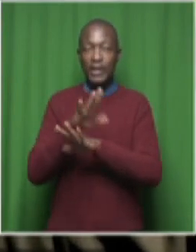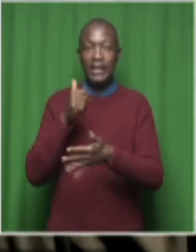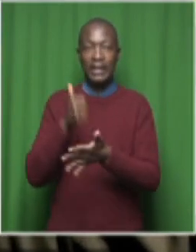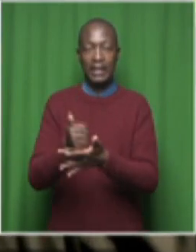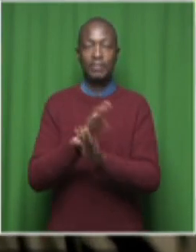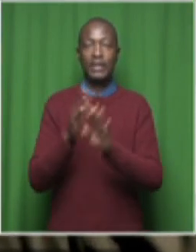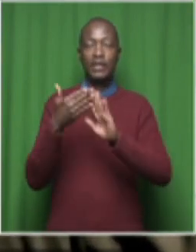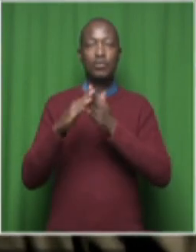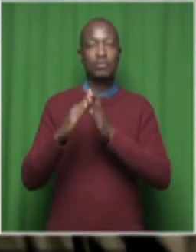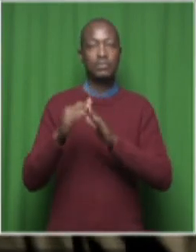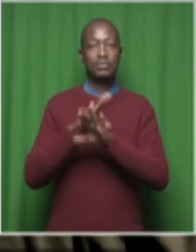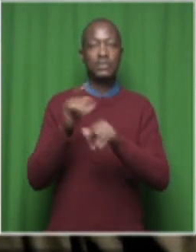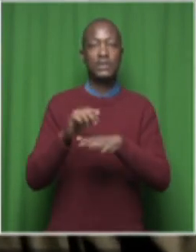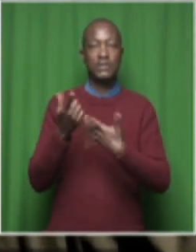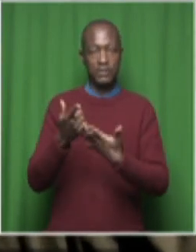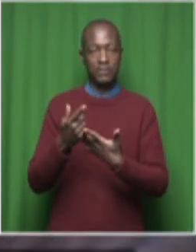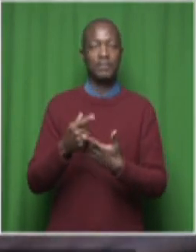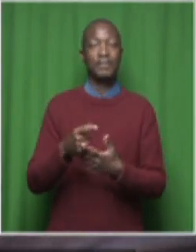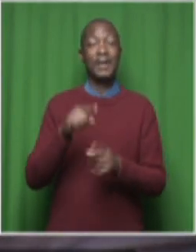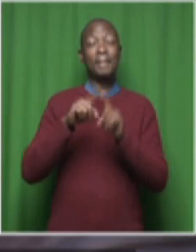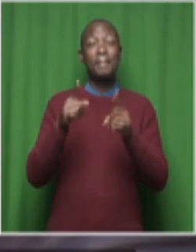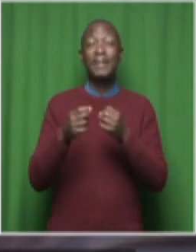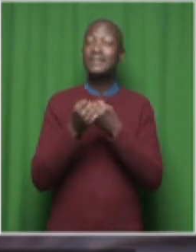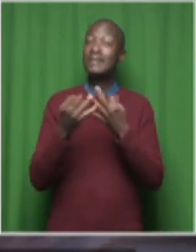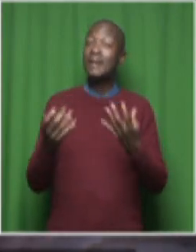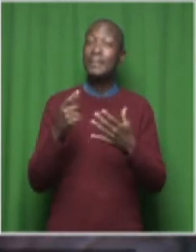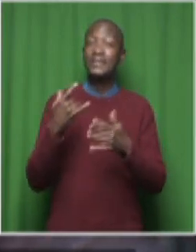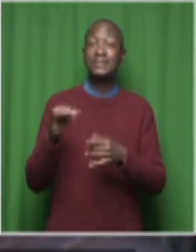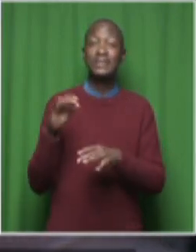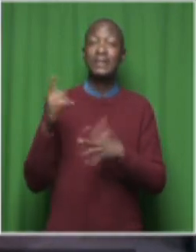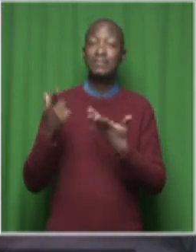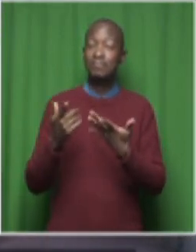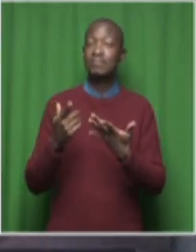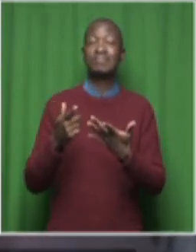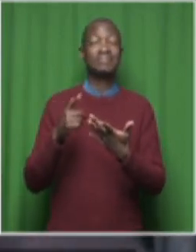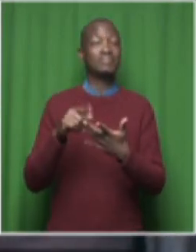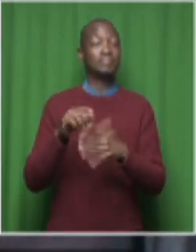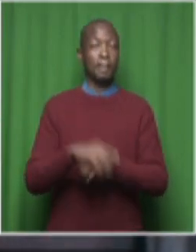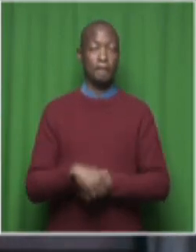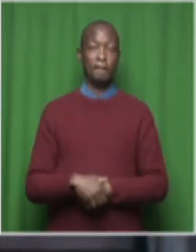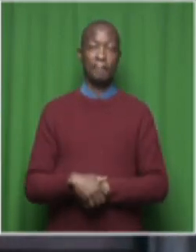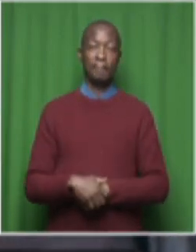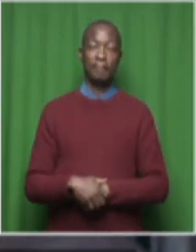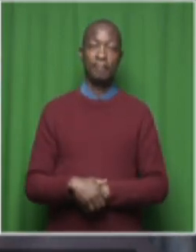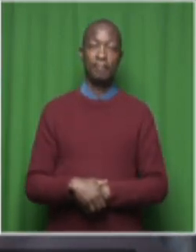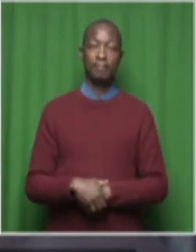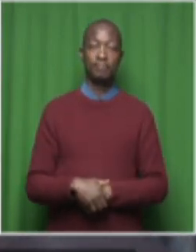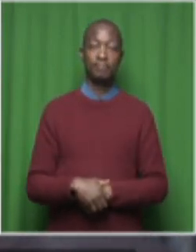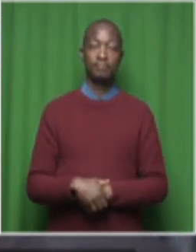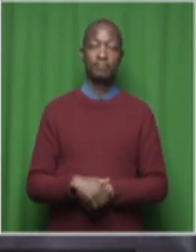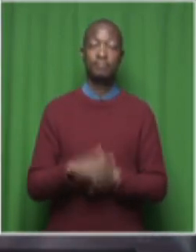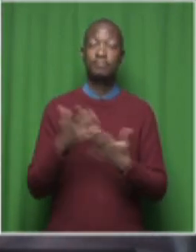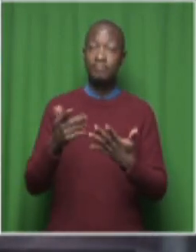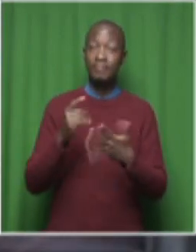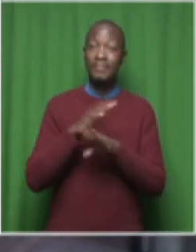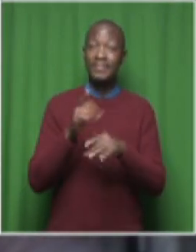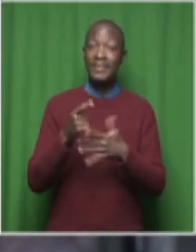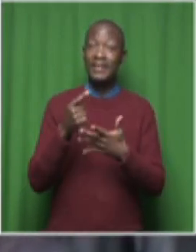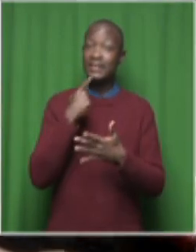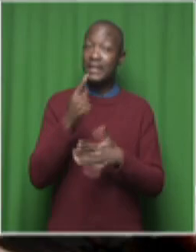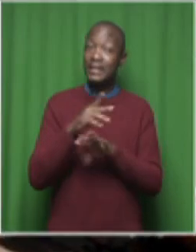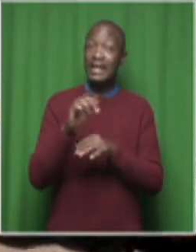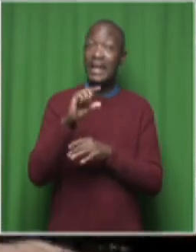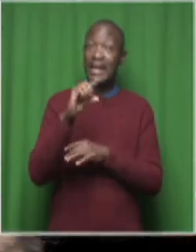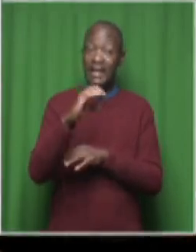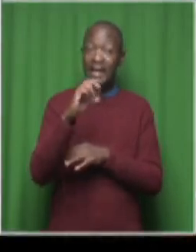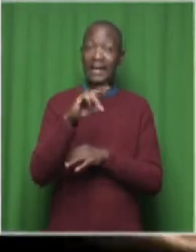of George and Mossel Bay. But the numbers are still coming in, the calls are still coming through. At Goliath Estate in Kraaifontein,